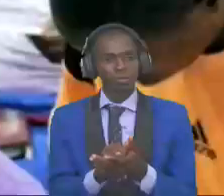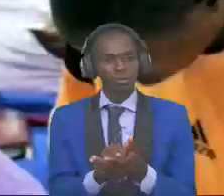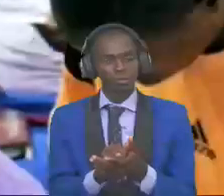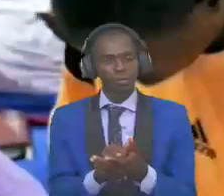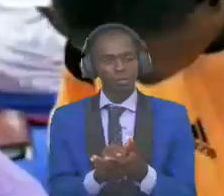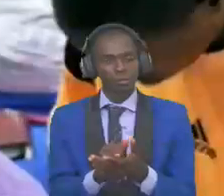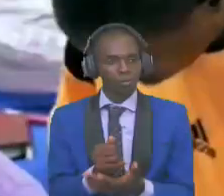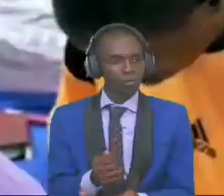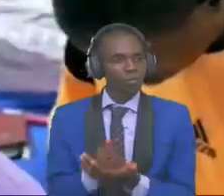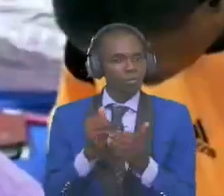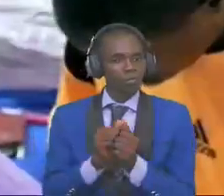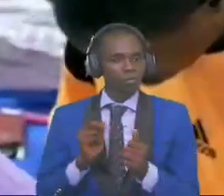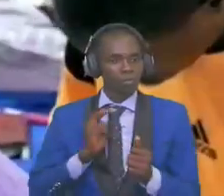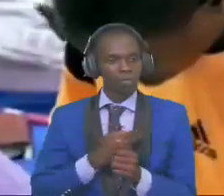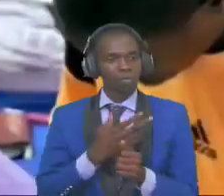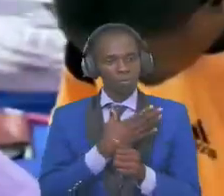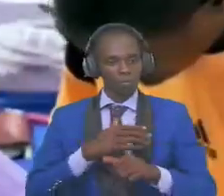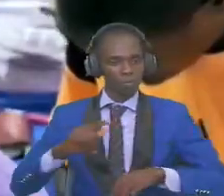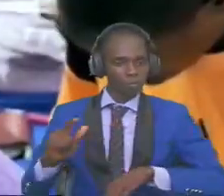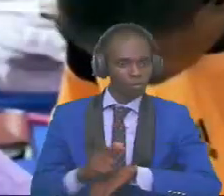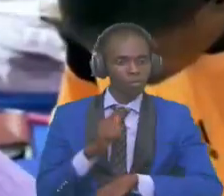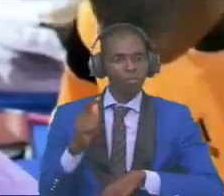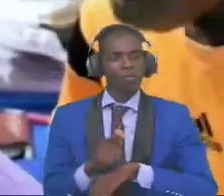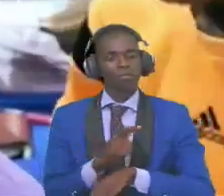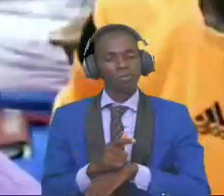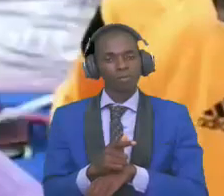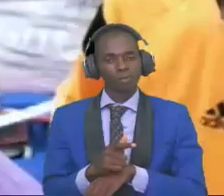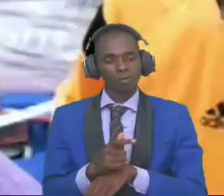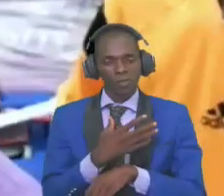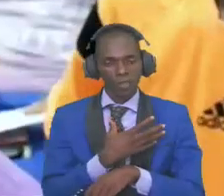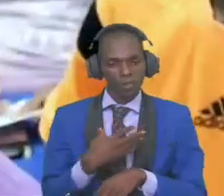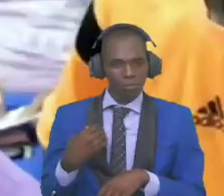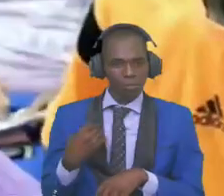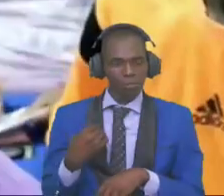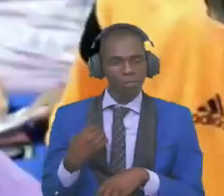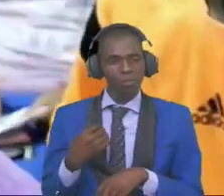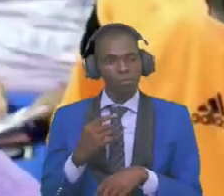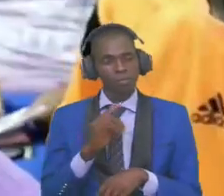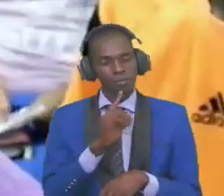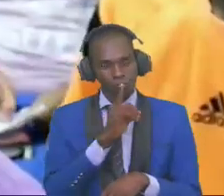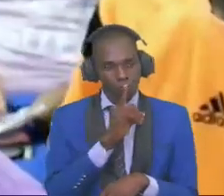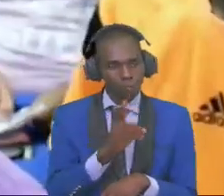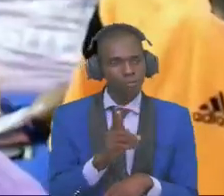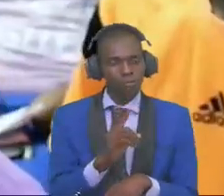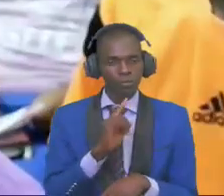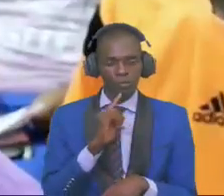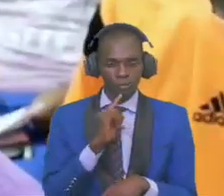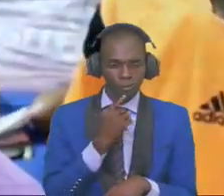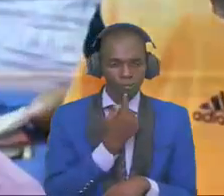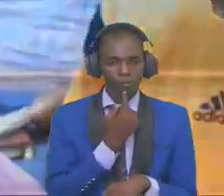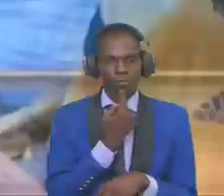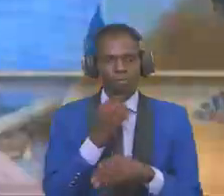us and laboreth. Admonition for sincere,